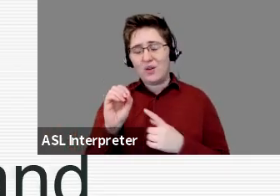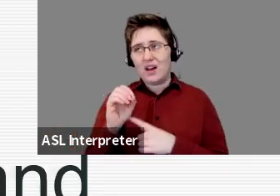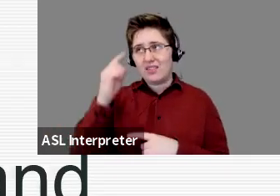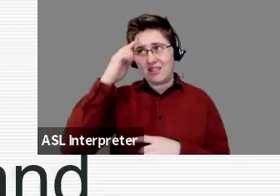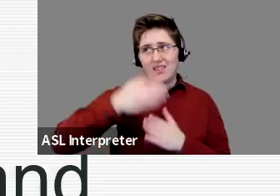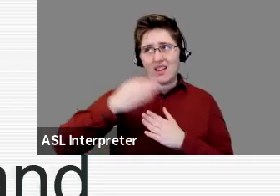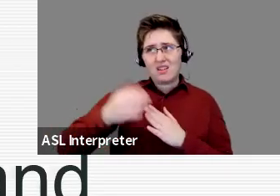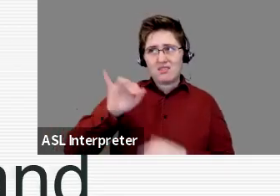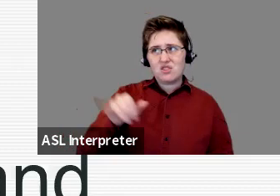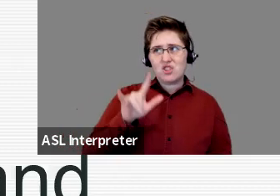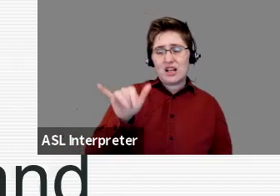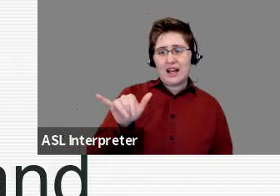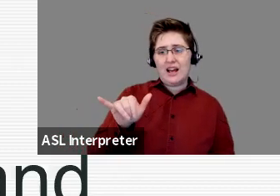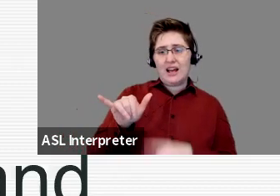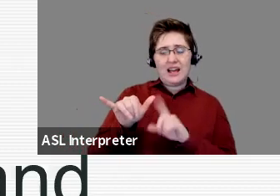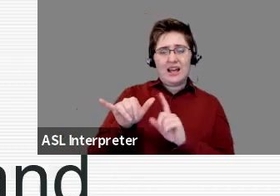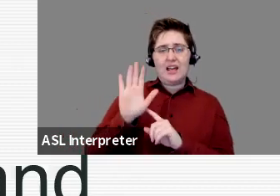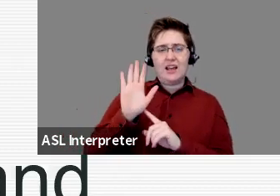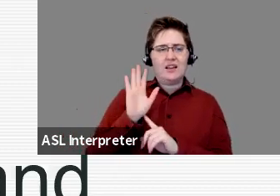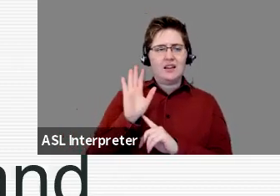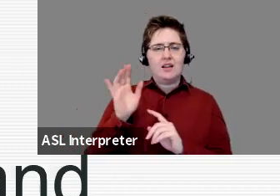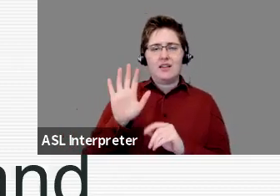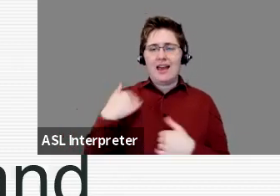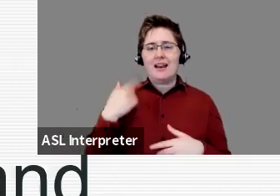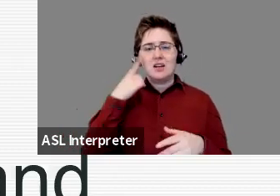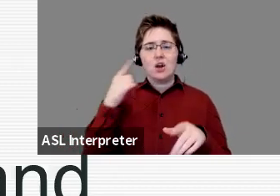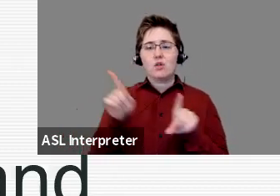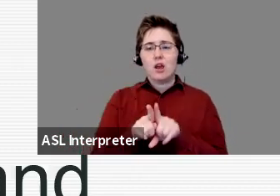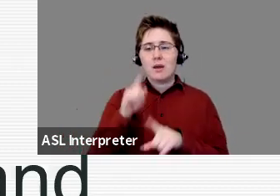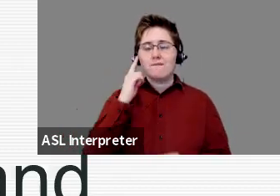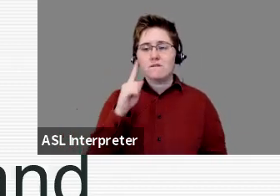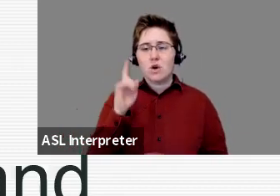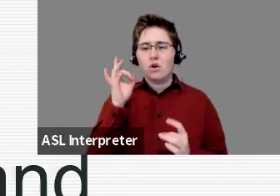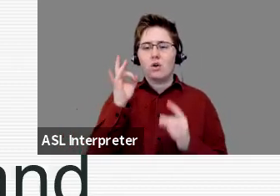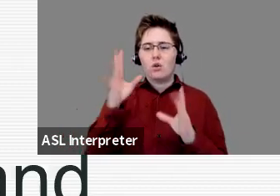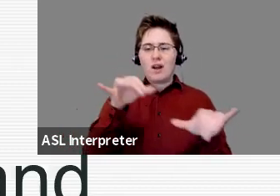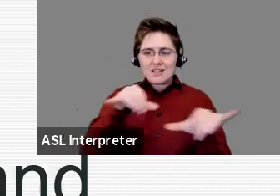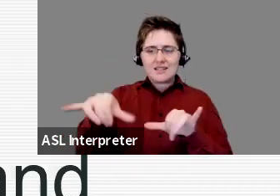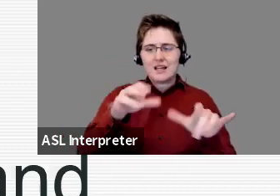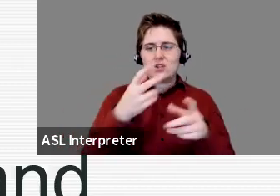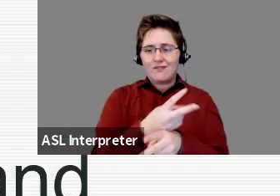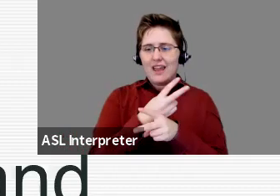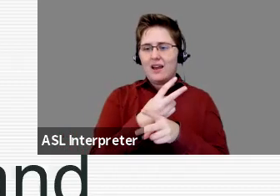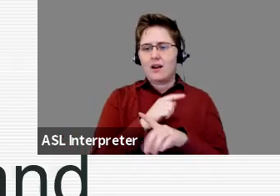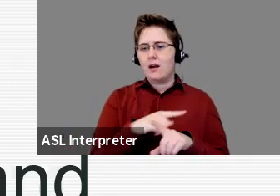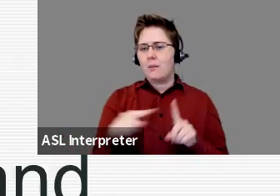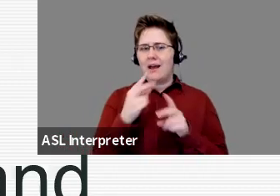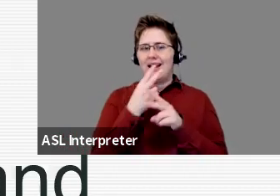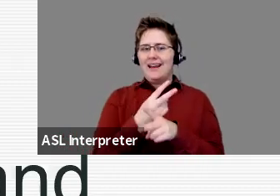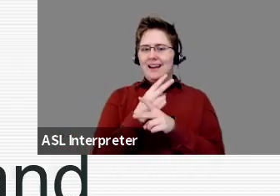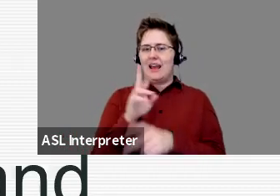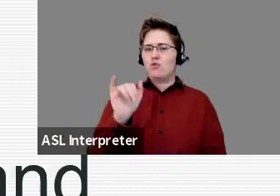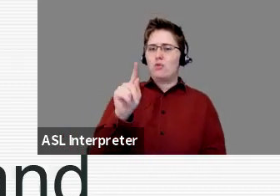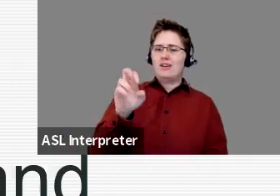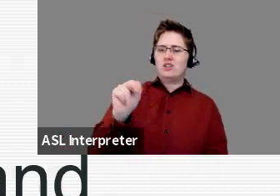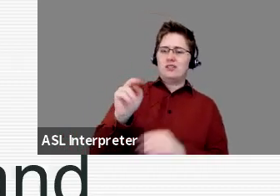end of July, did get their agreement as far as crisis standards of care, but care rationing has been a